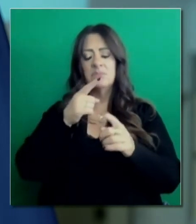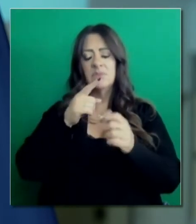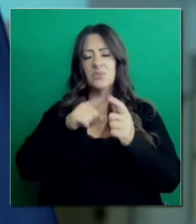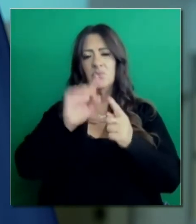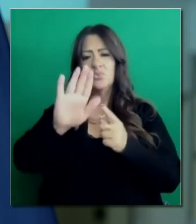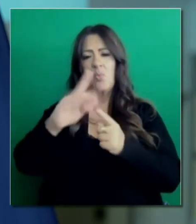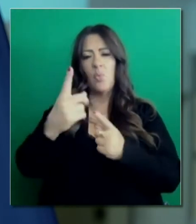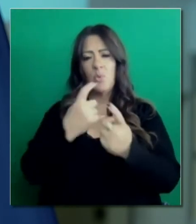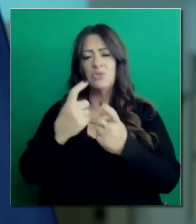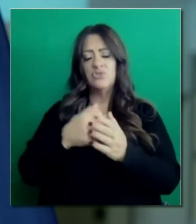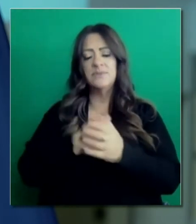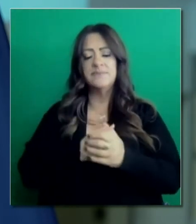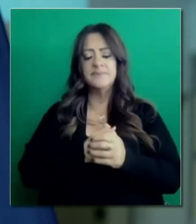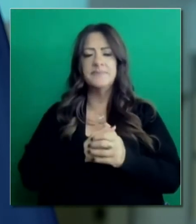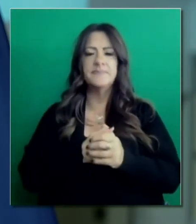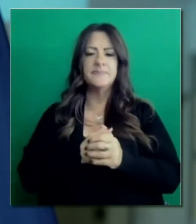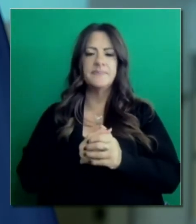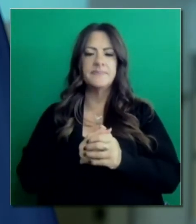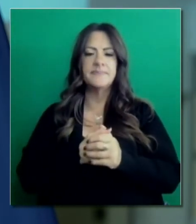Stephanie Elam, CNN.